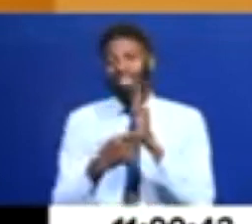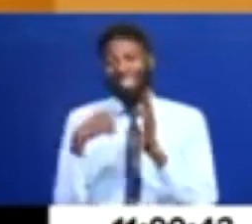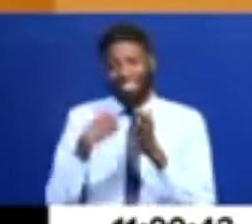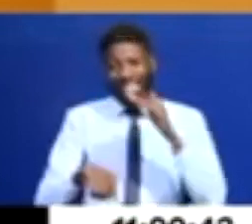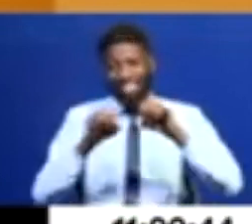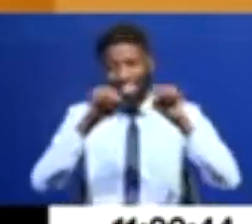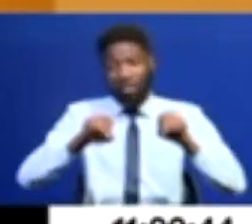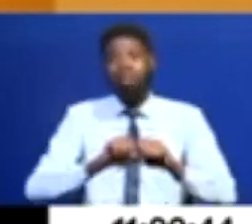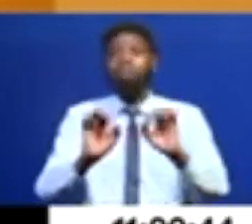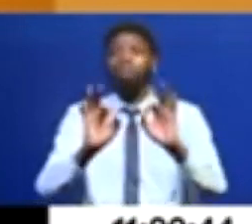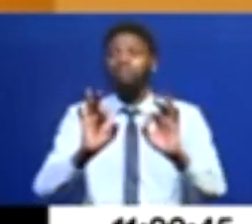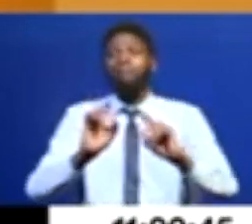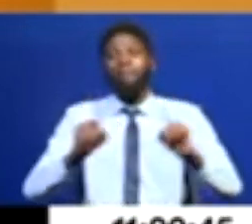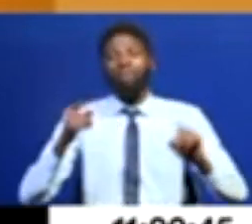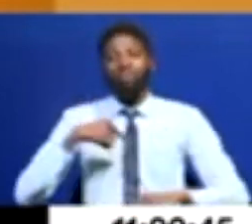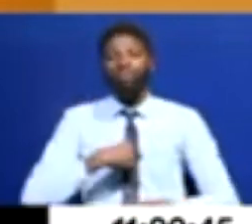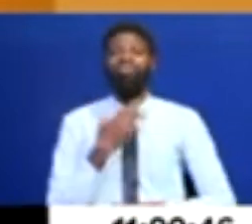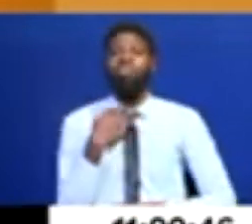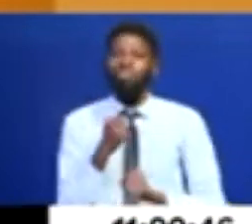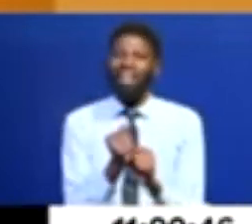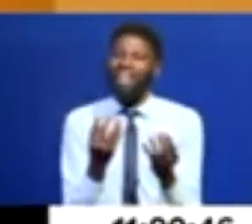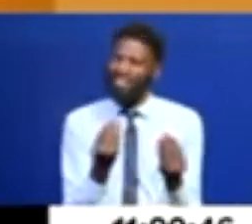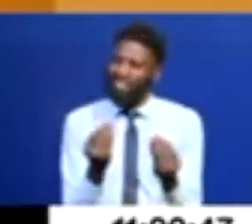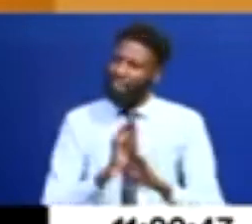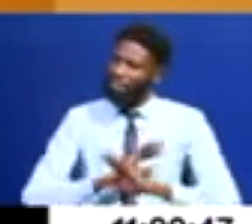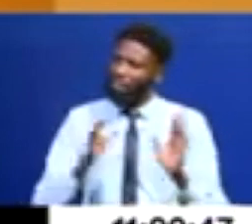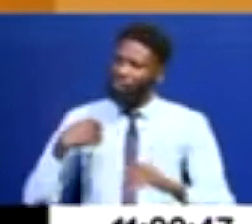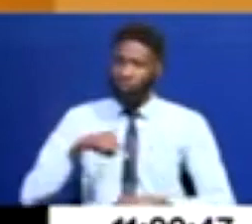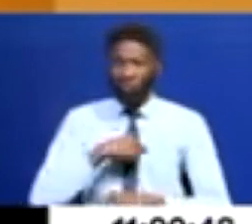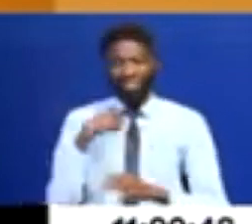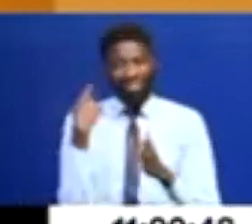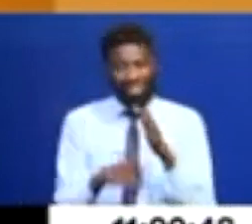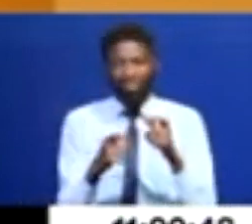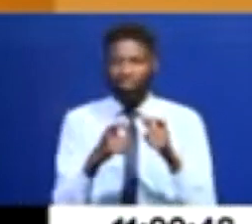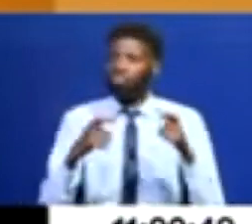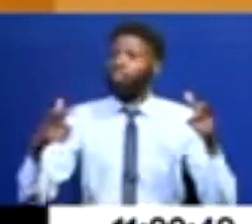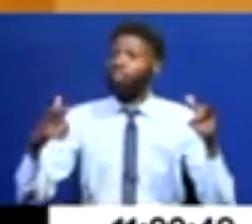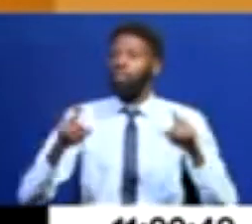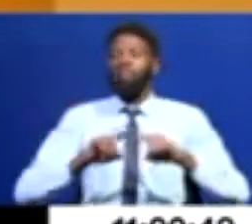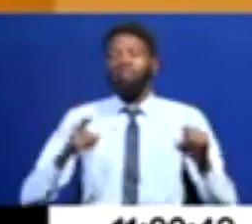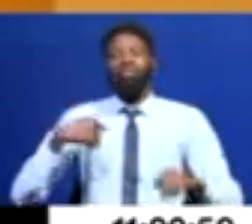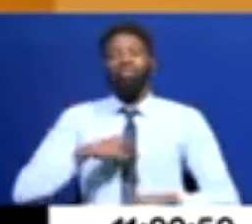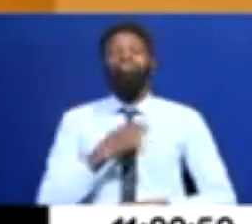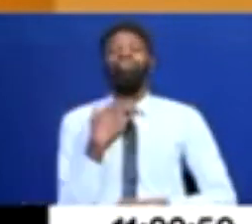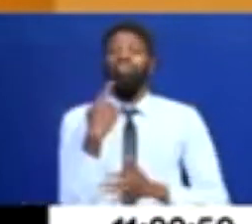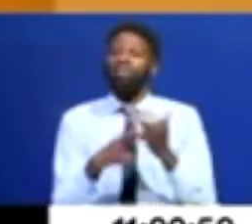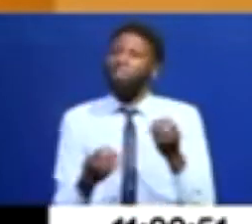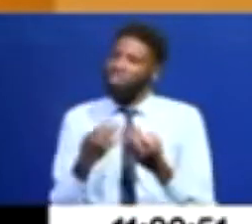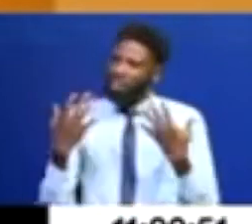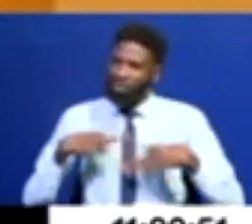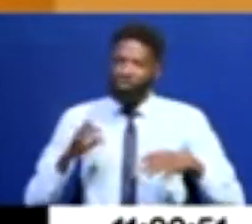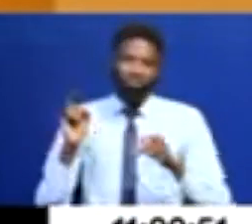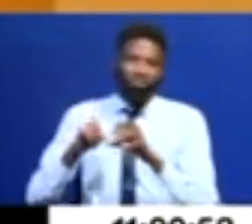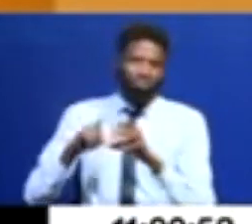want to do is let's have it as simple as possible, because we are widening the tax base, and what we want is to have as many people coming into the